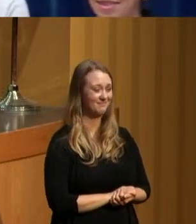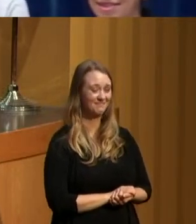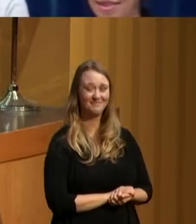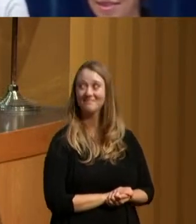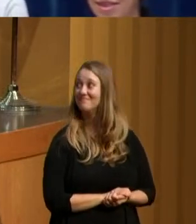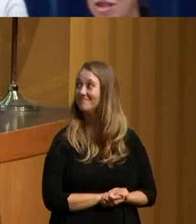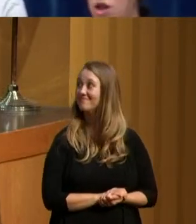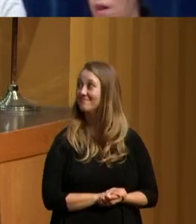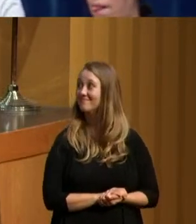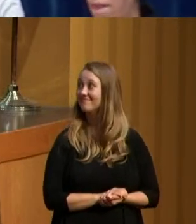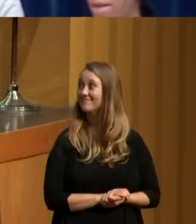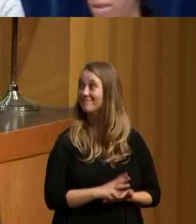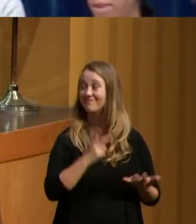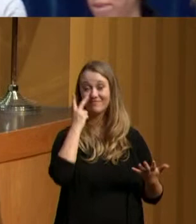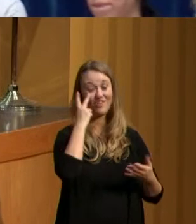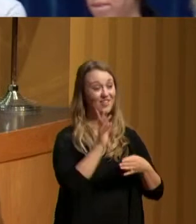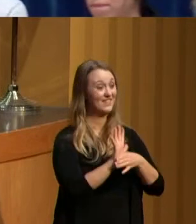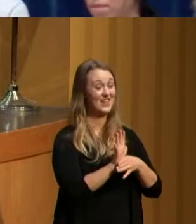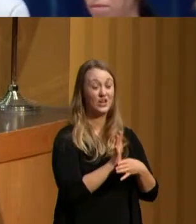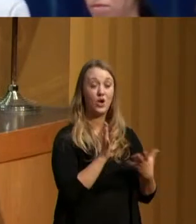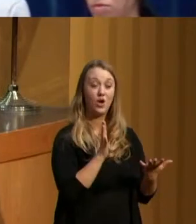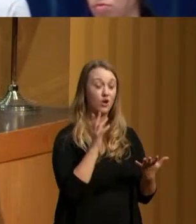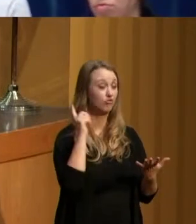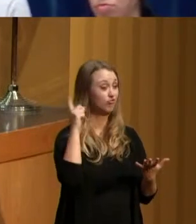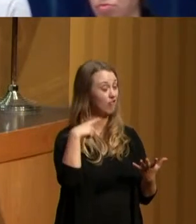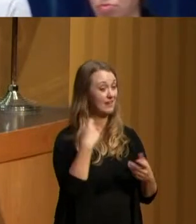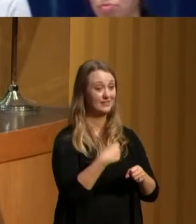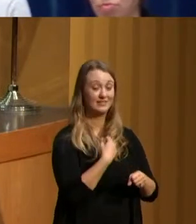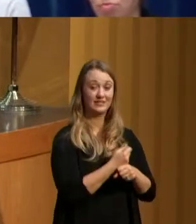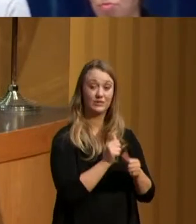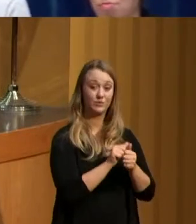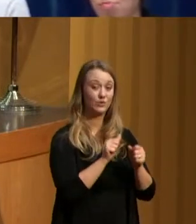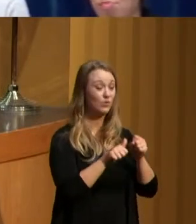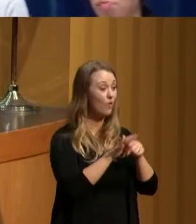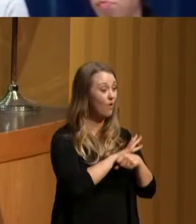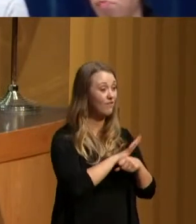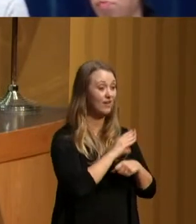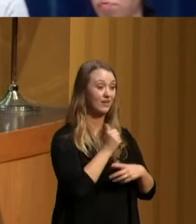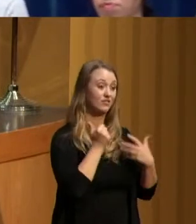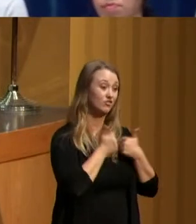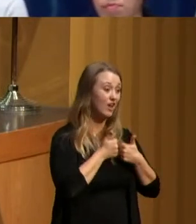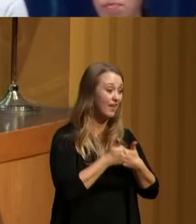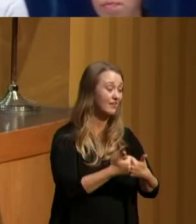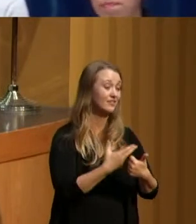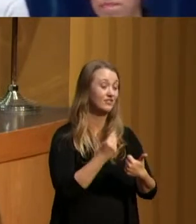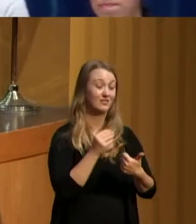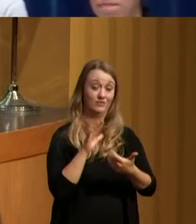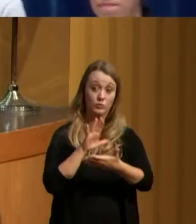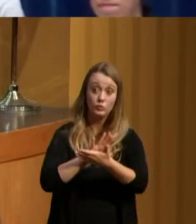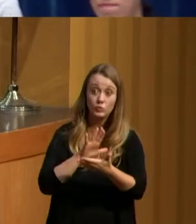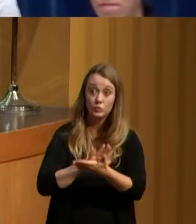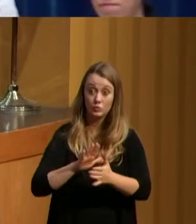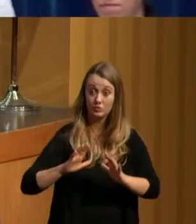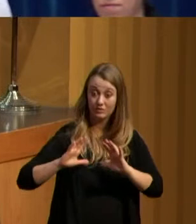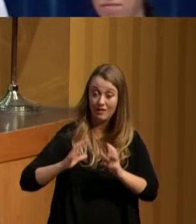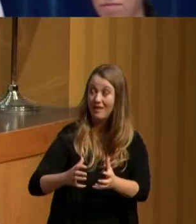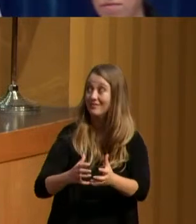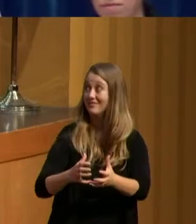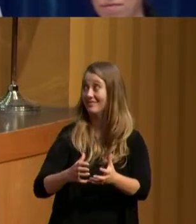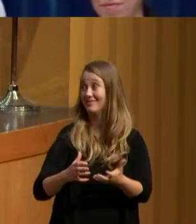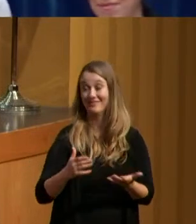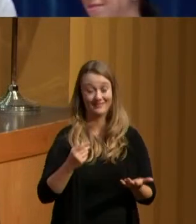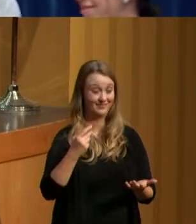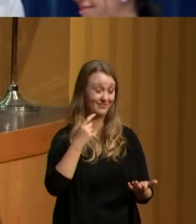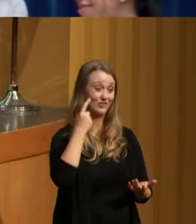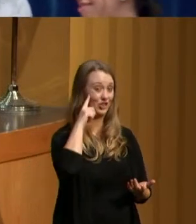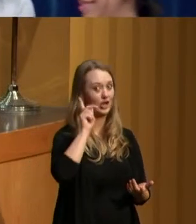So you saw in the video, I talk about crazy year with COVID and dealing with all the challenges in not only school, classes. You hear KK